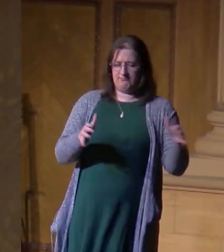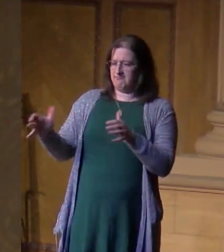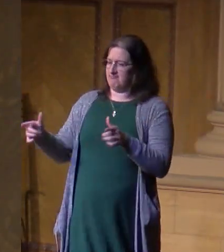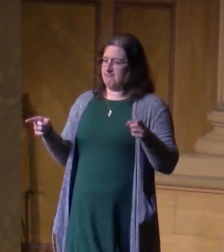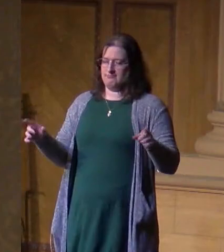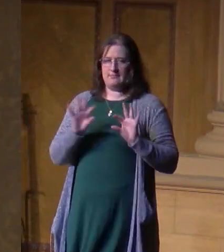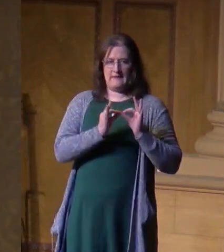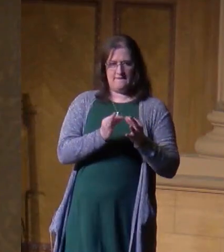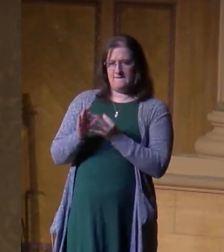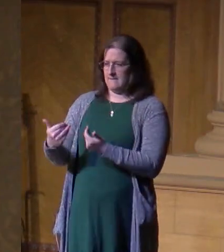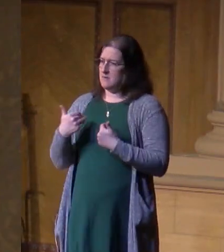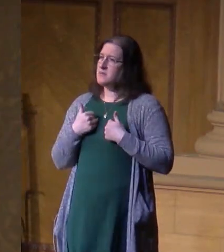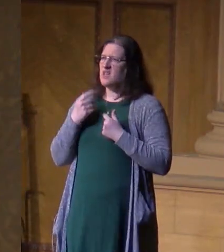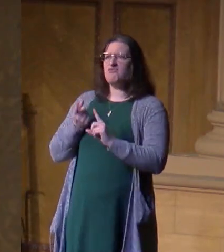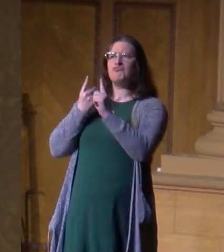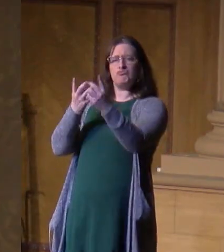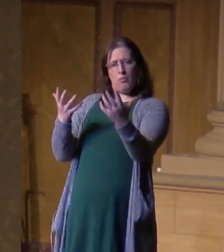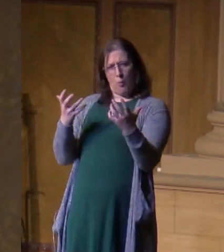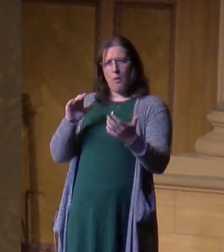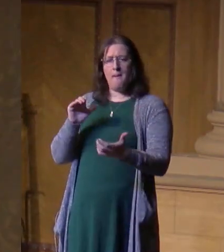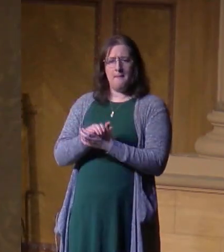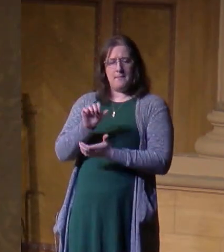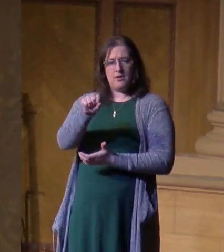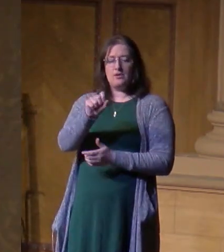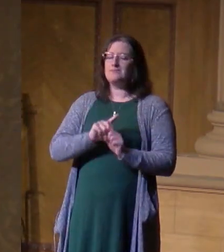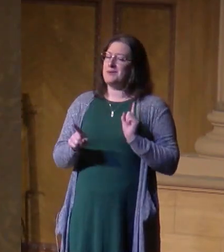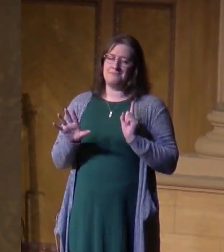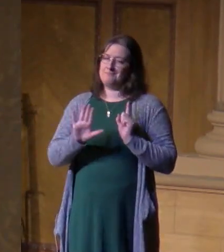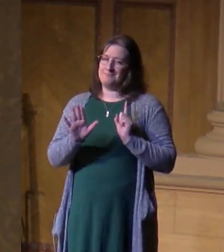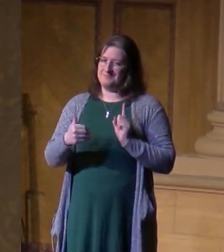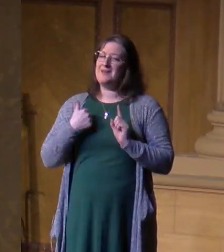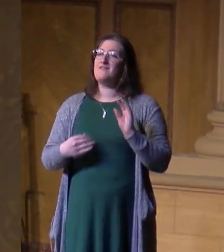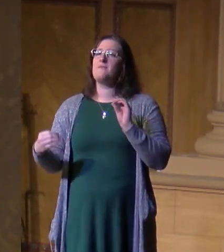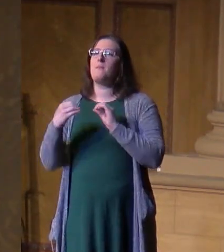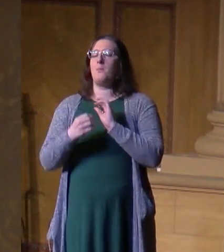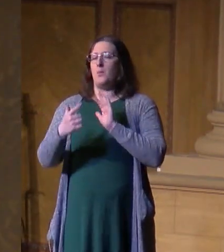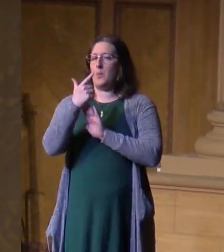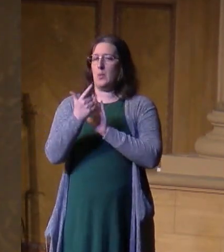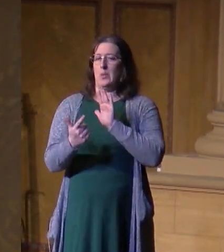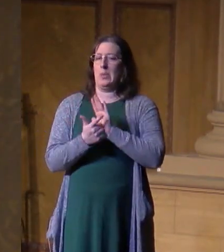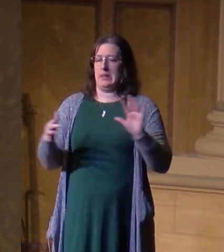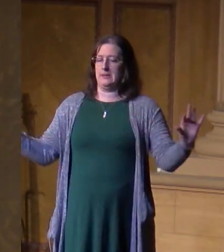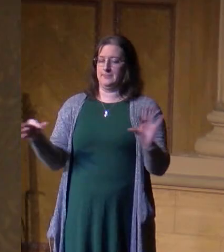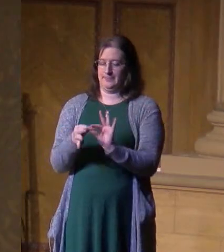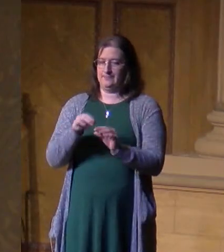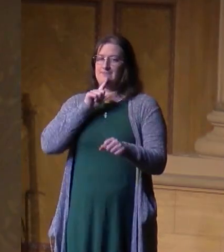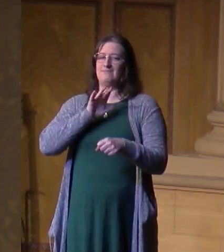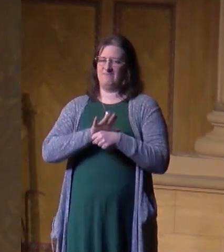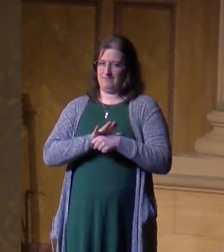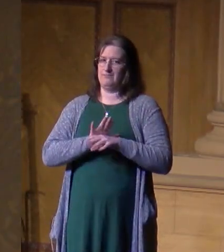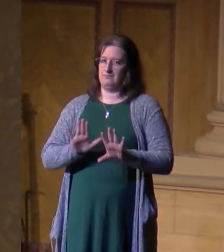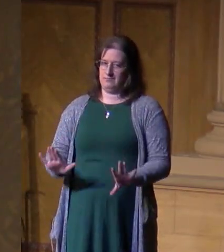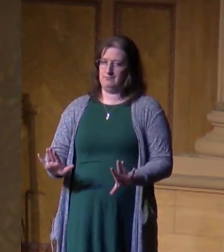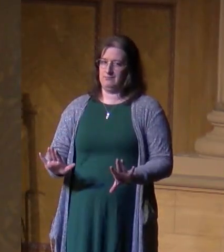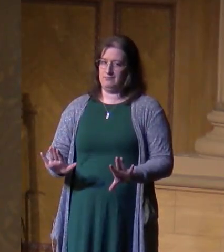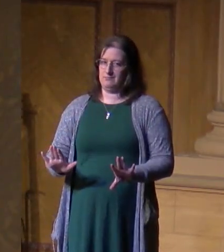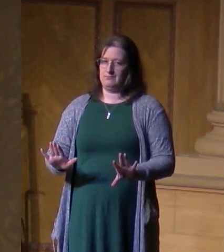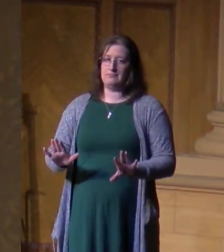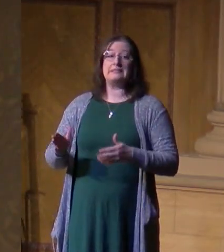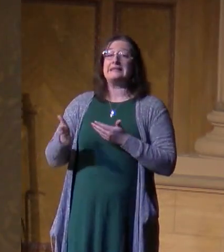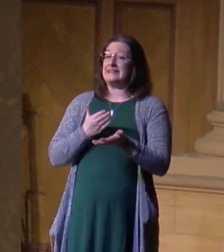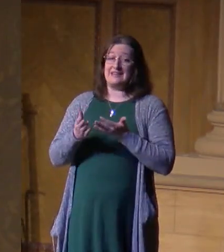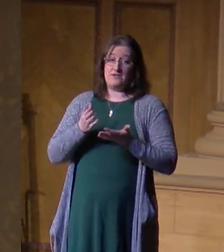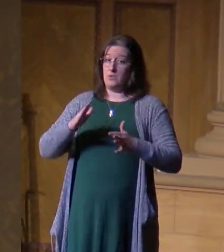of marriage. Legally, they were viewed as having such a commitment to one another that to